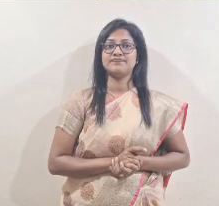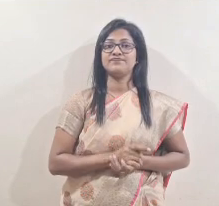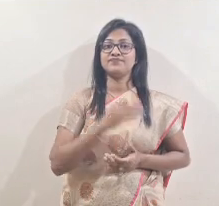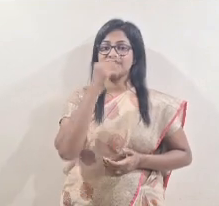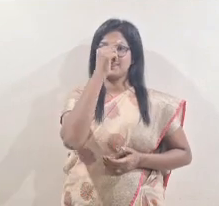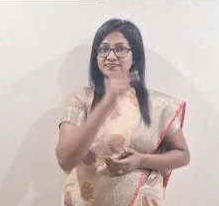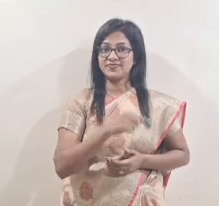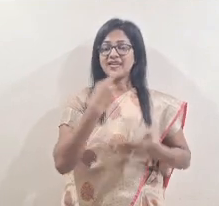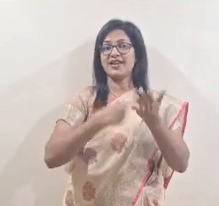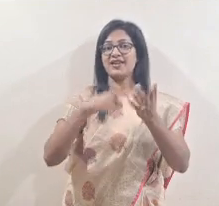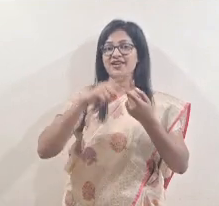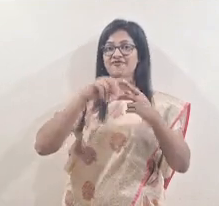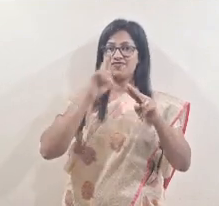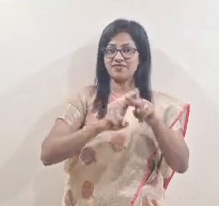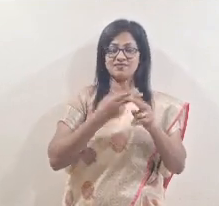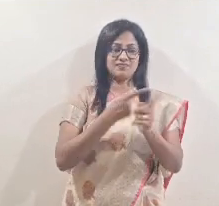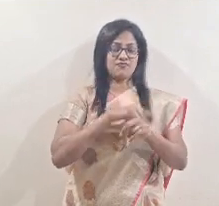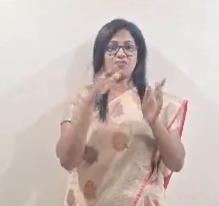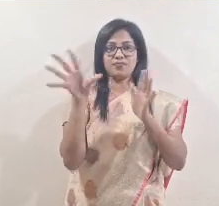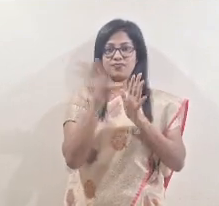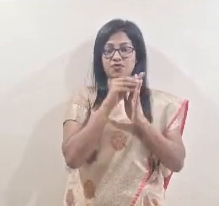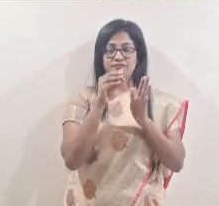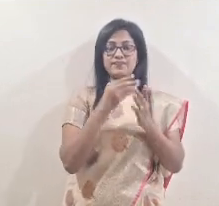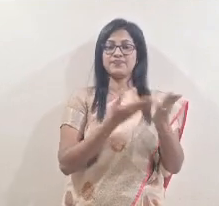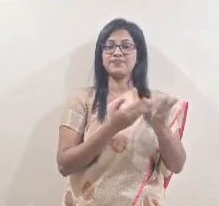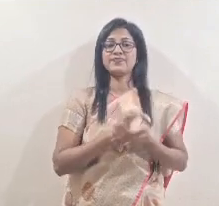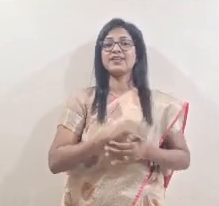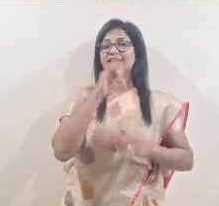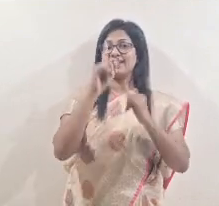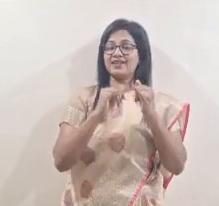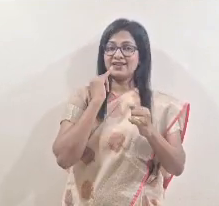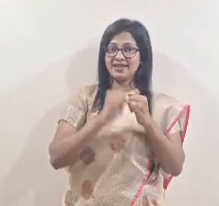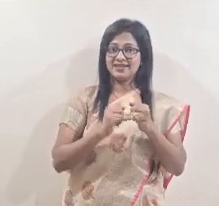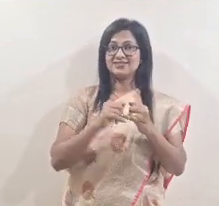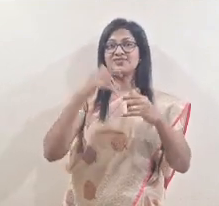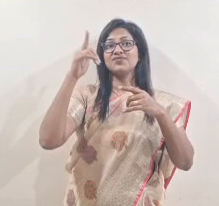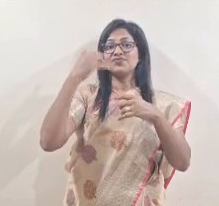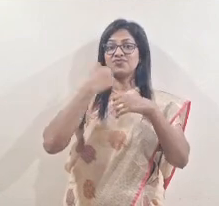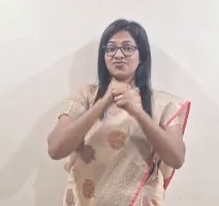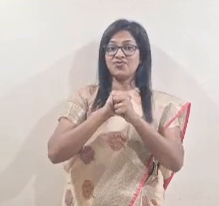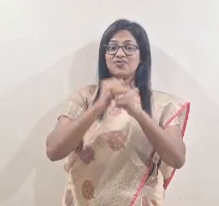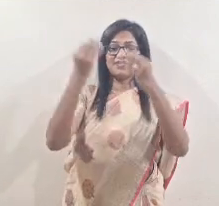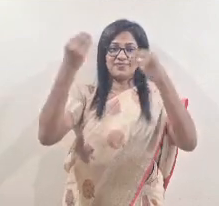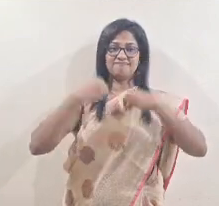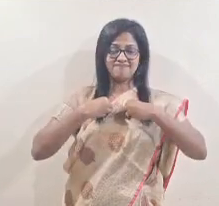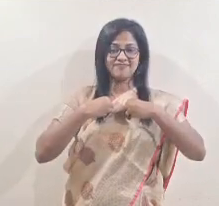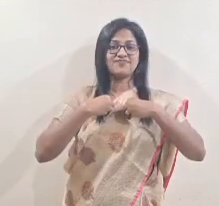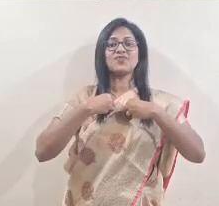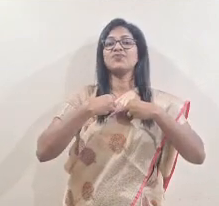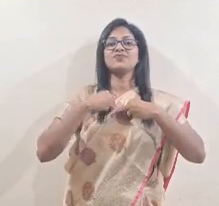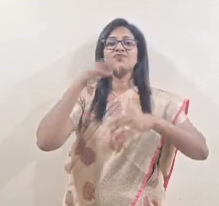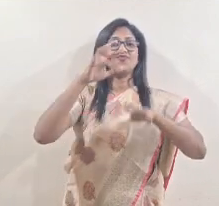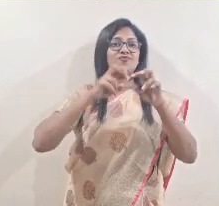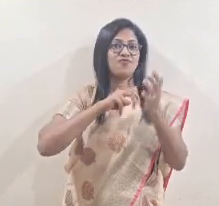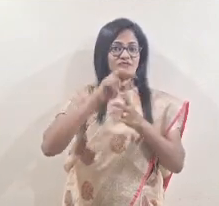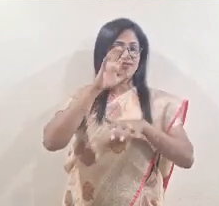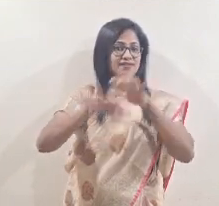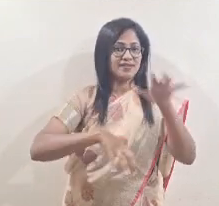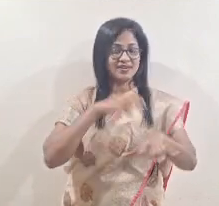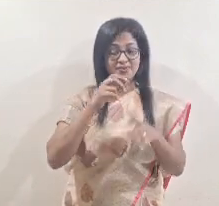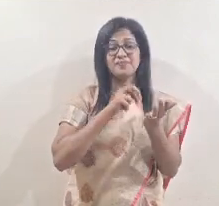And these are the references that I have used. And in the end, God made us walking animals, pedestrians.